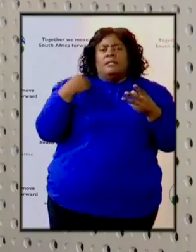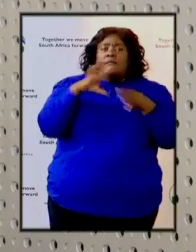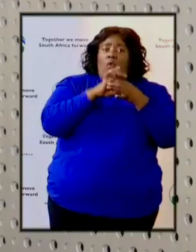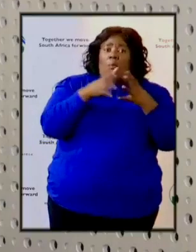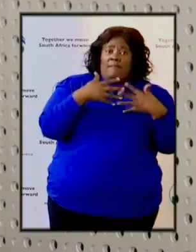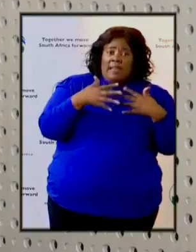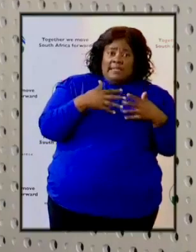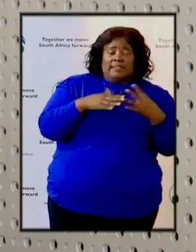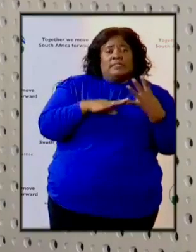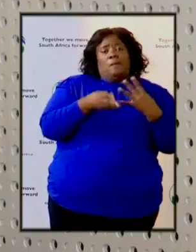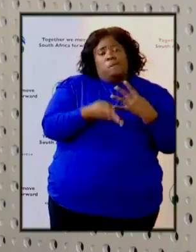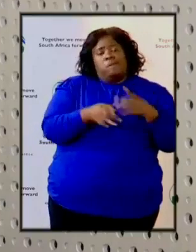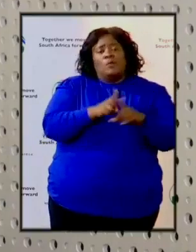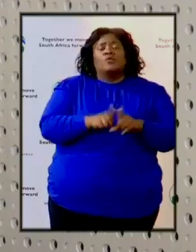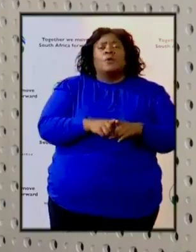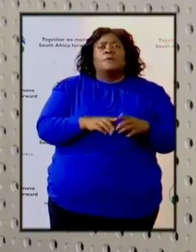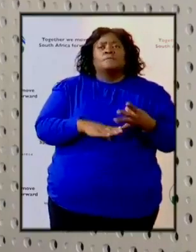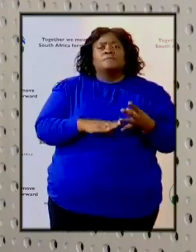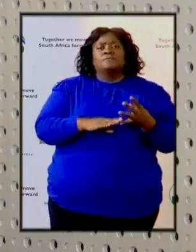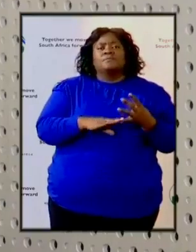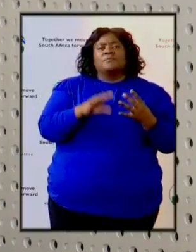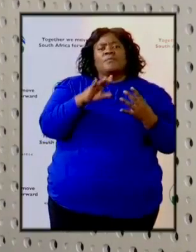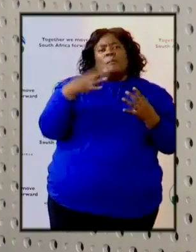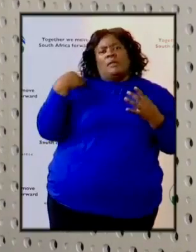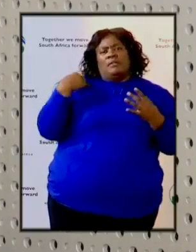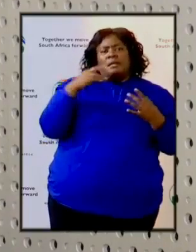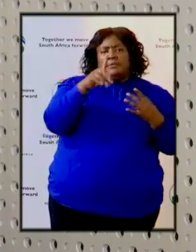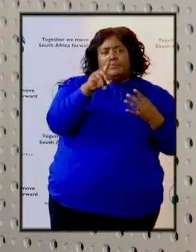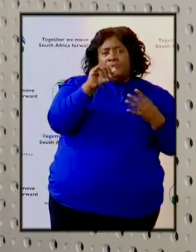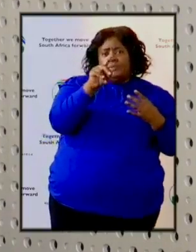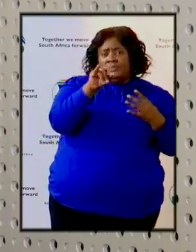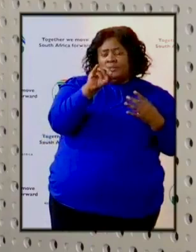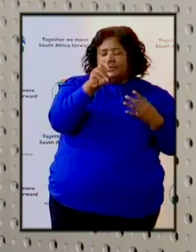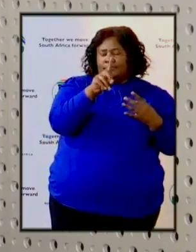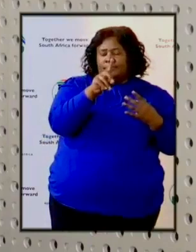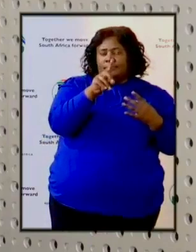Affairs, been part of the team, who produced this wonderful